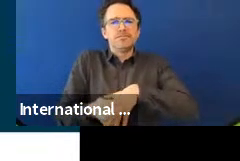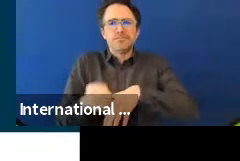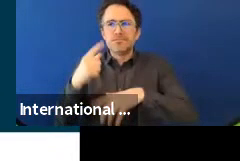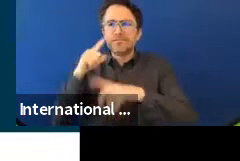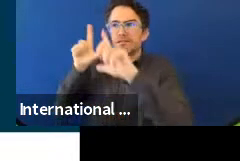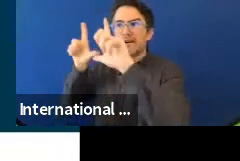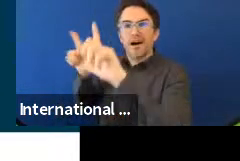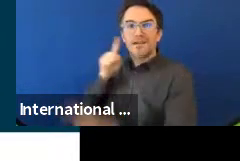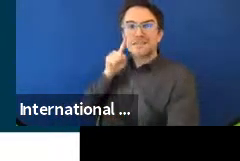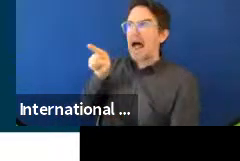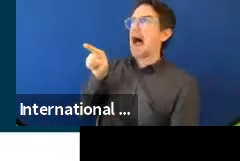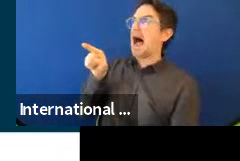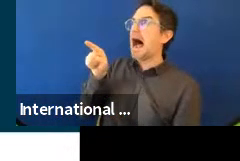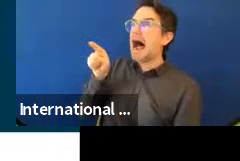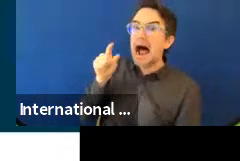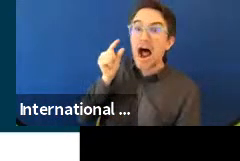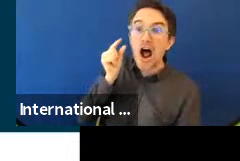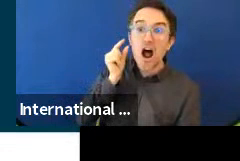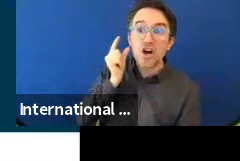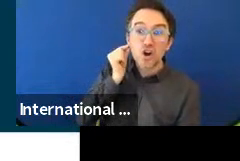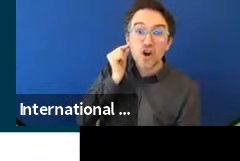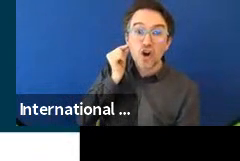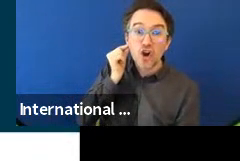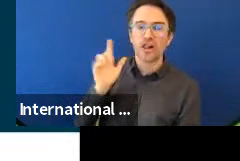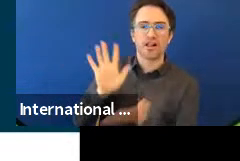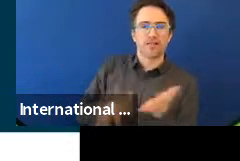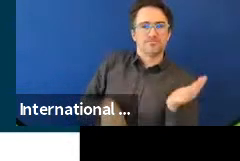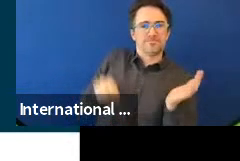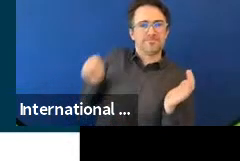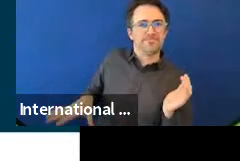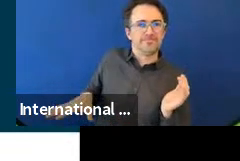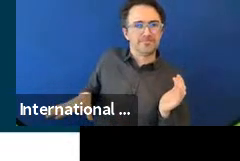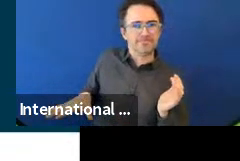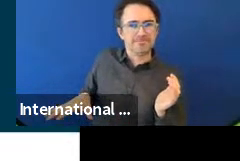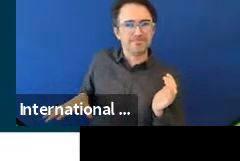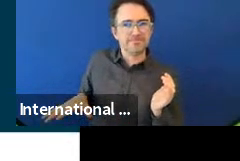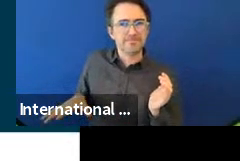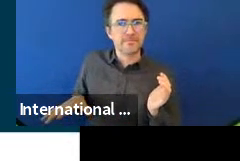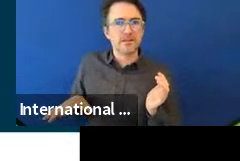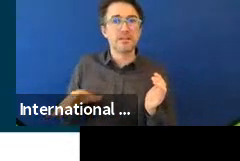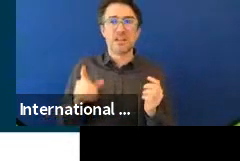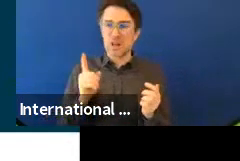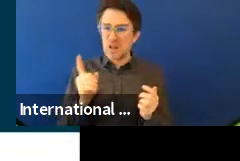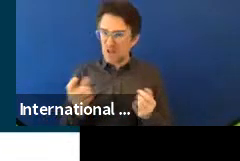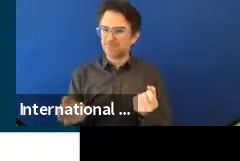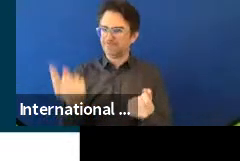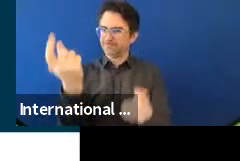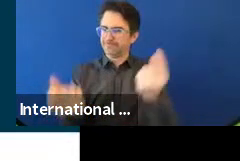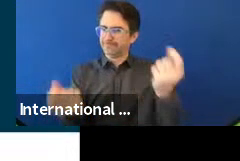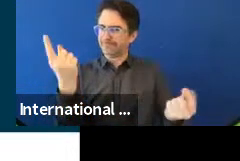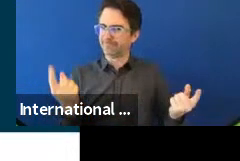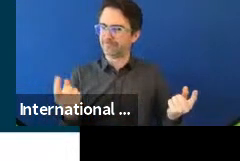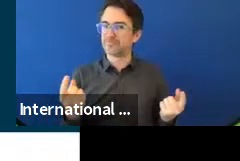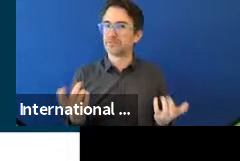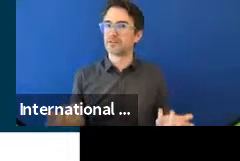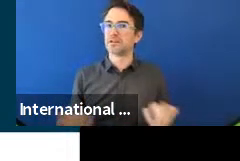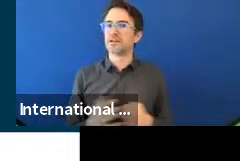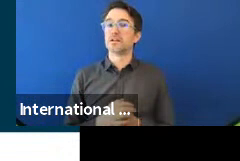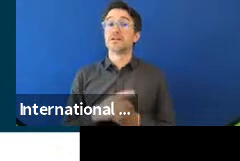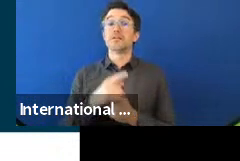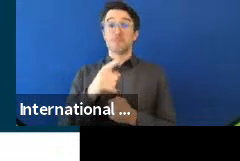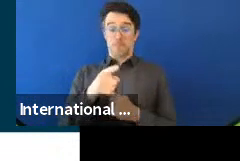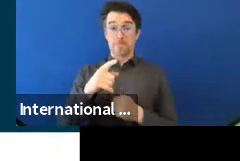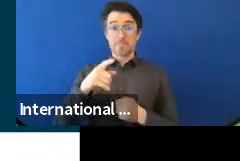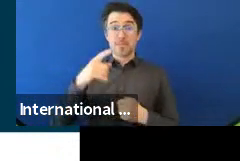that females also continue to suffer from excess female mortality,